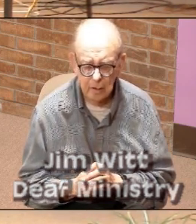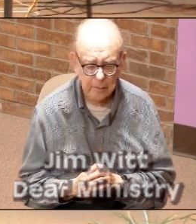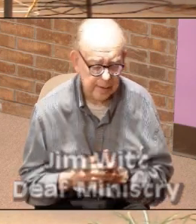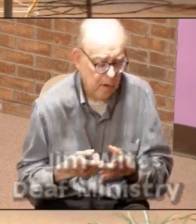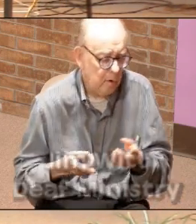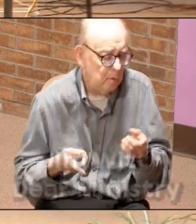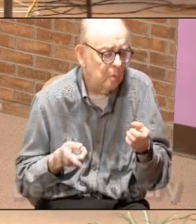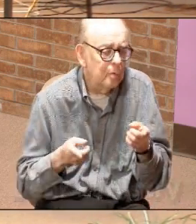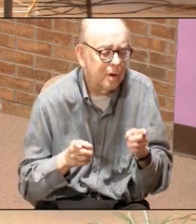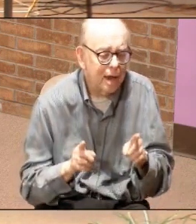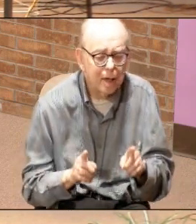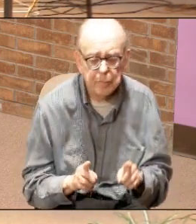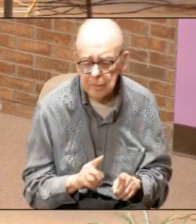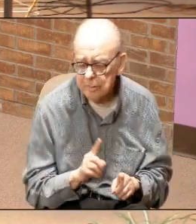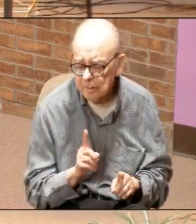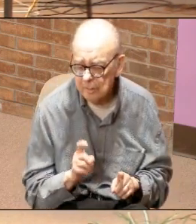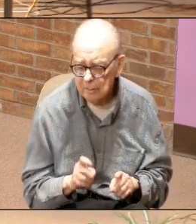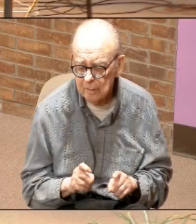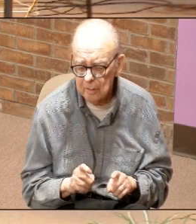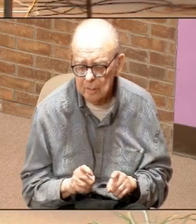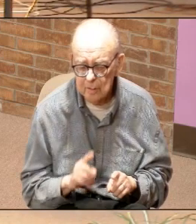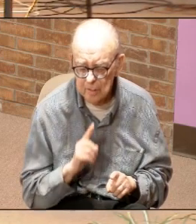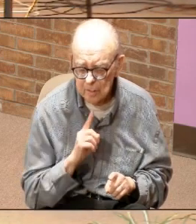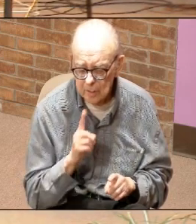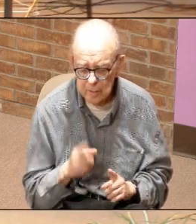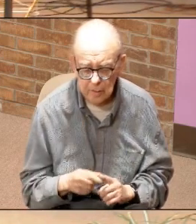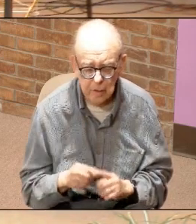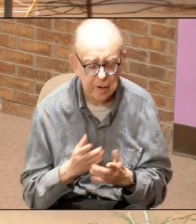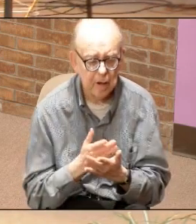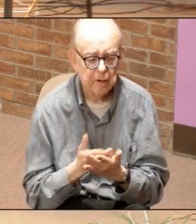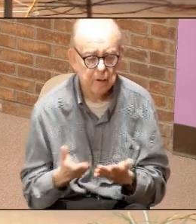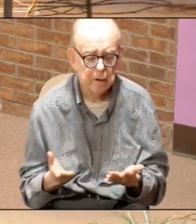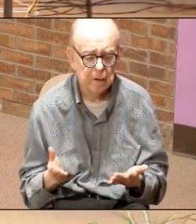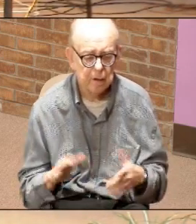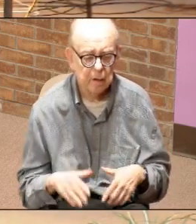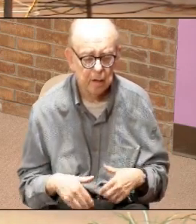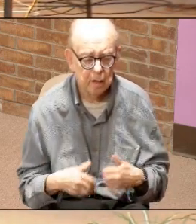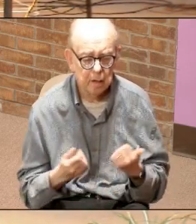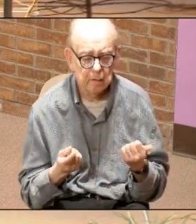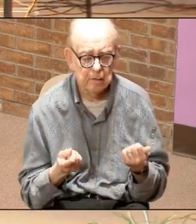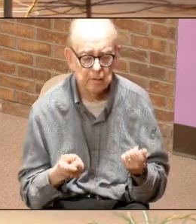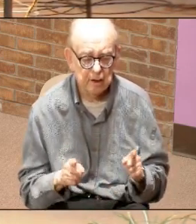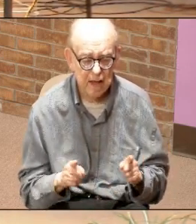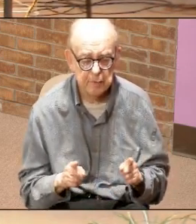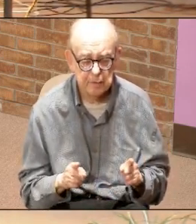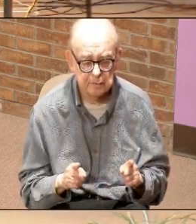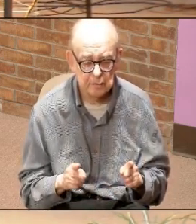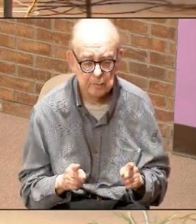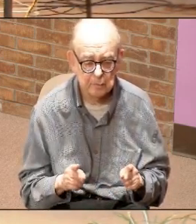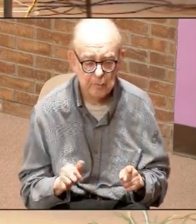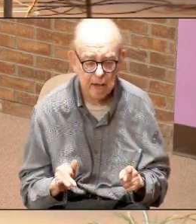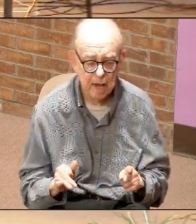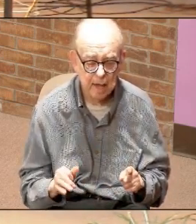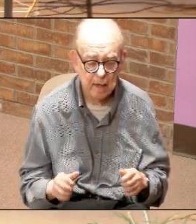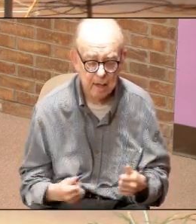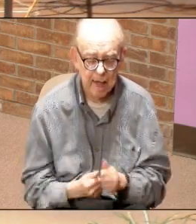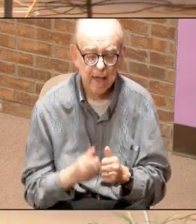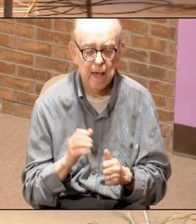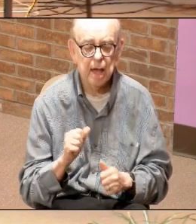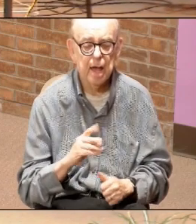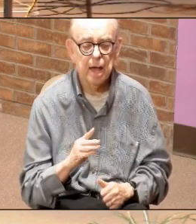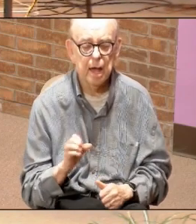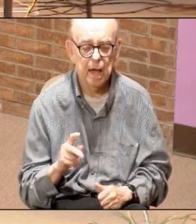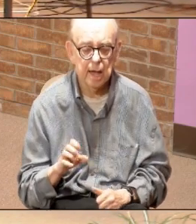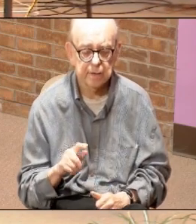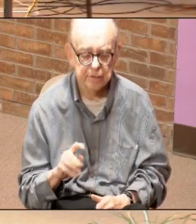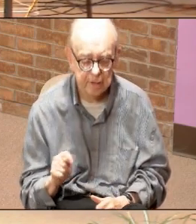what happens is there are certain things in life that happen by accident. You get up in the